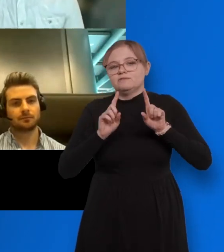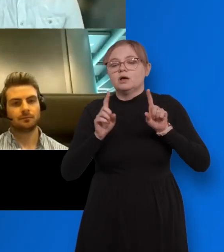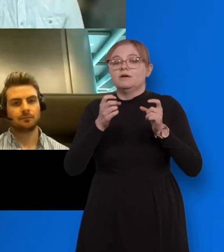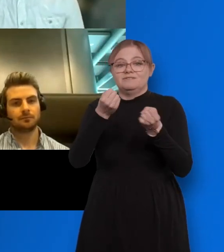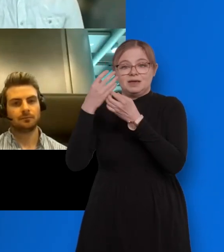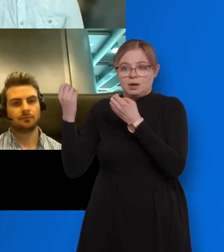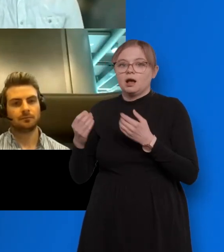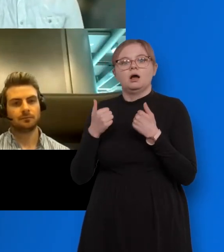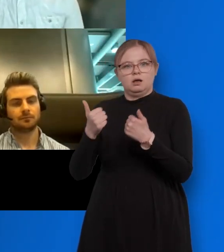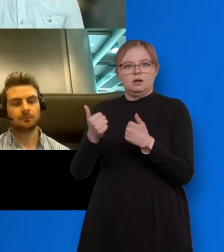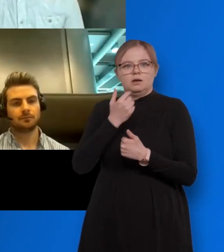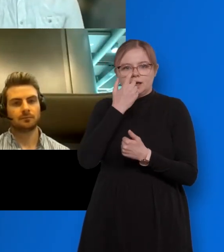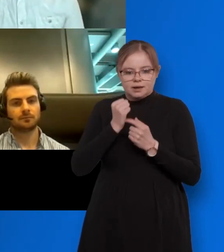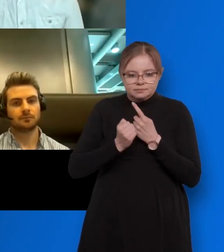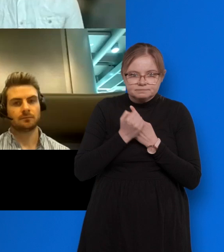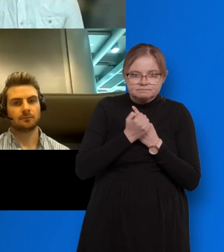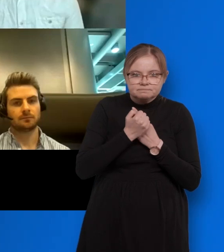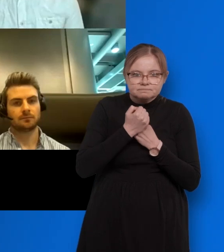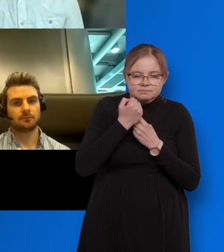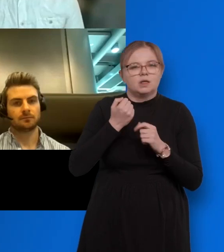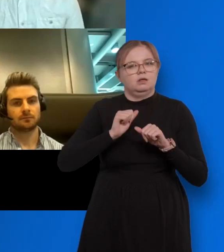to address that aspect of it